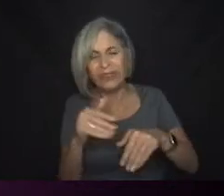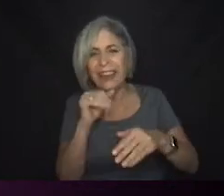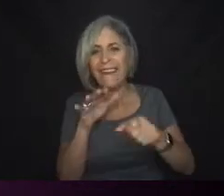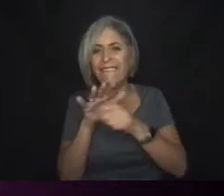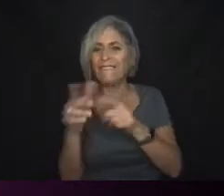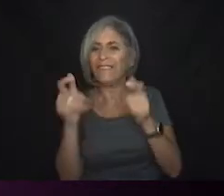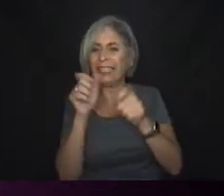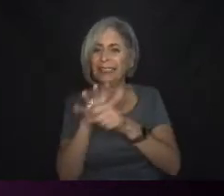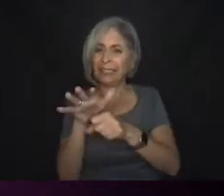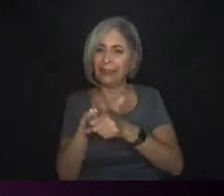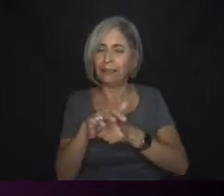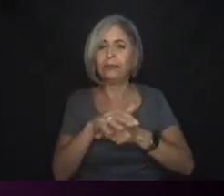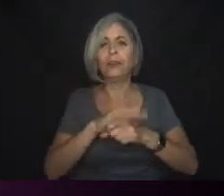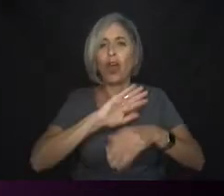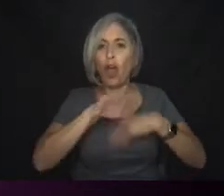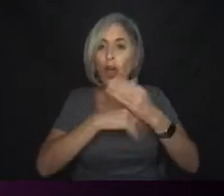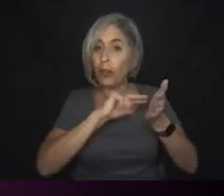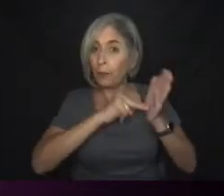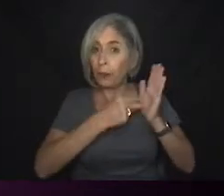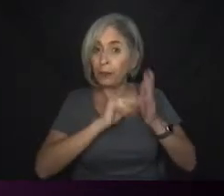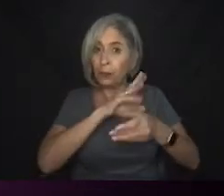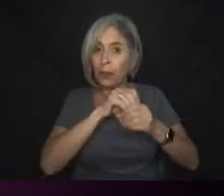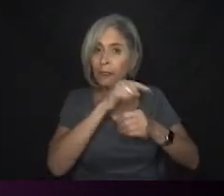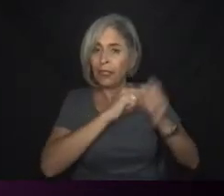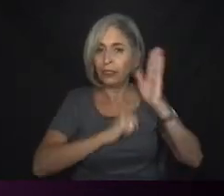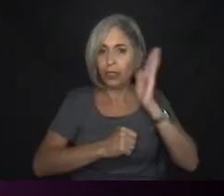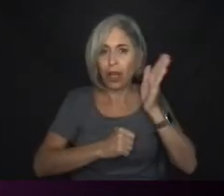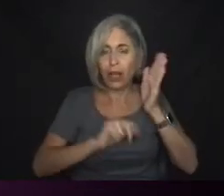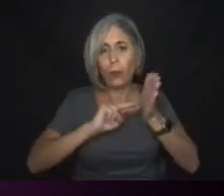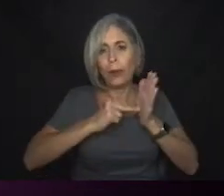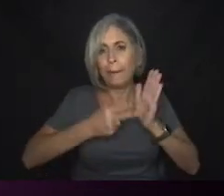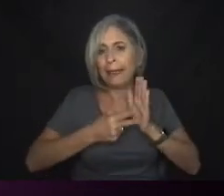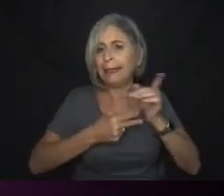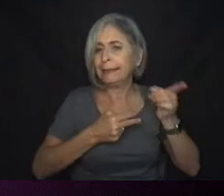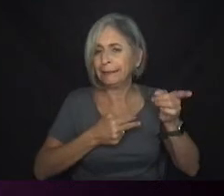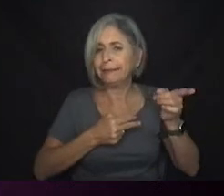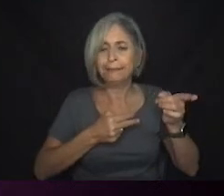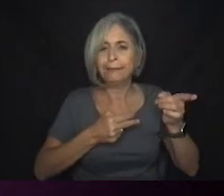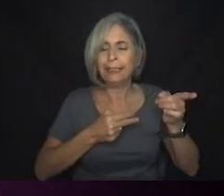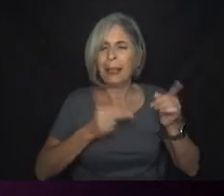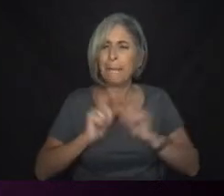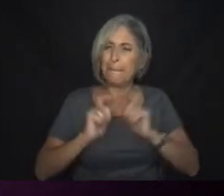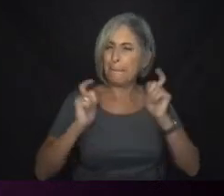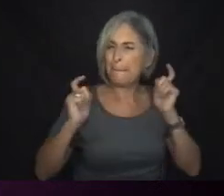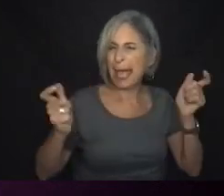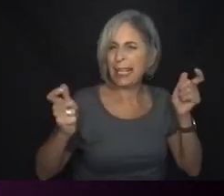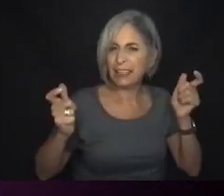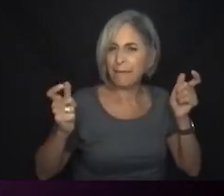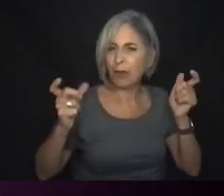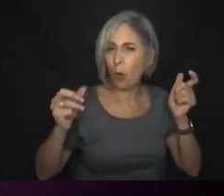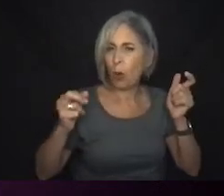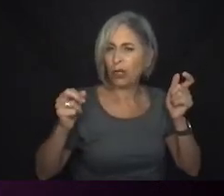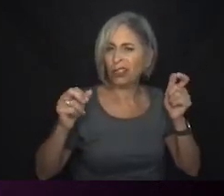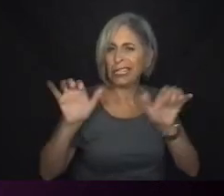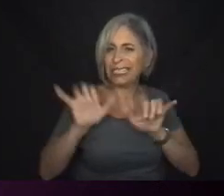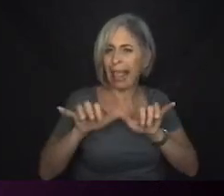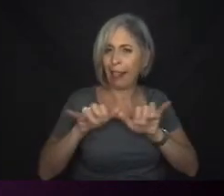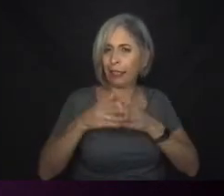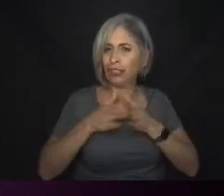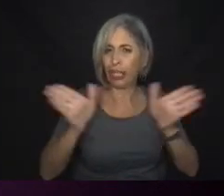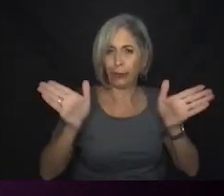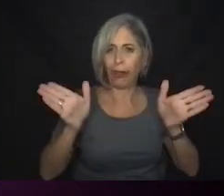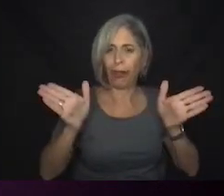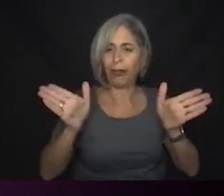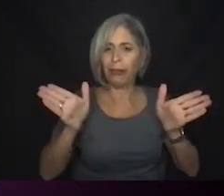For all intents and purposes within this talk, that is what we mean by massive, or by scale in general. Let's